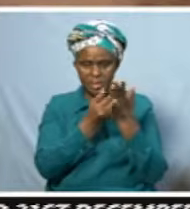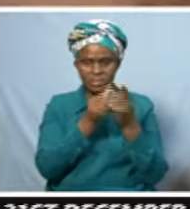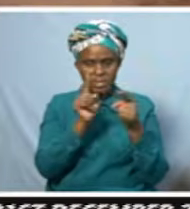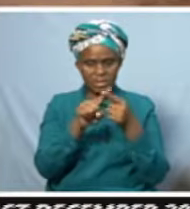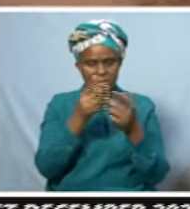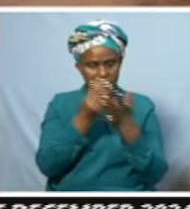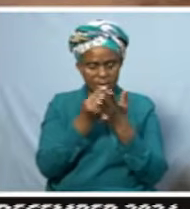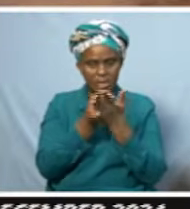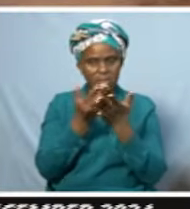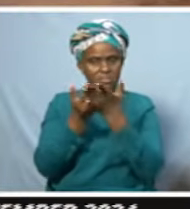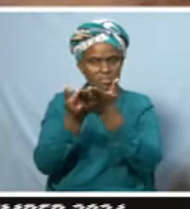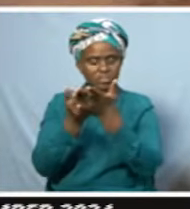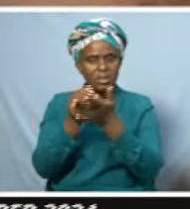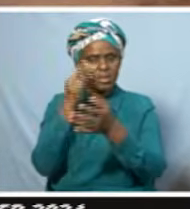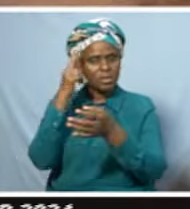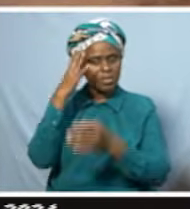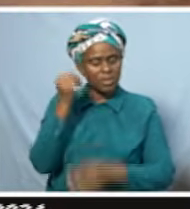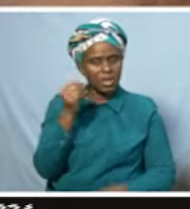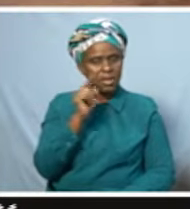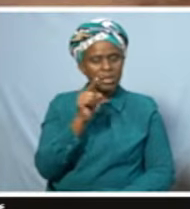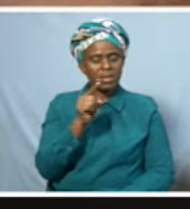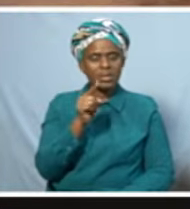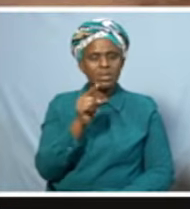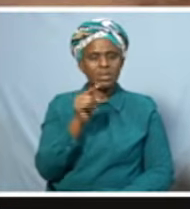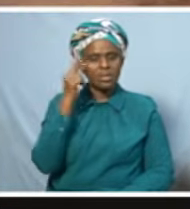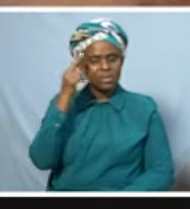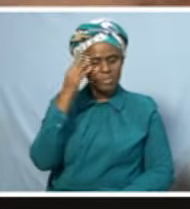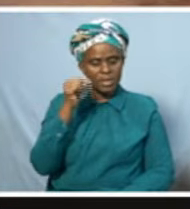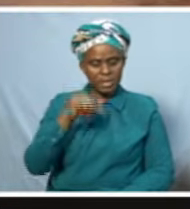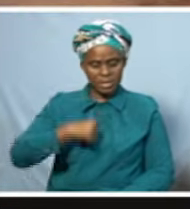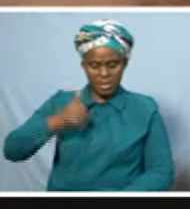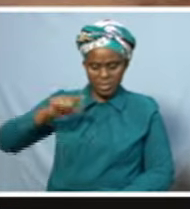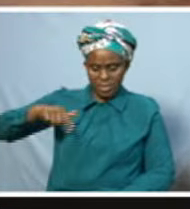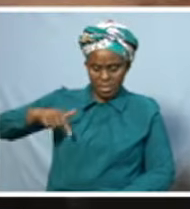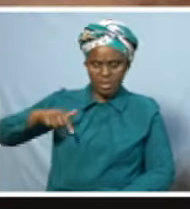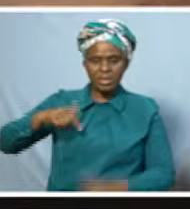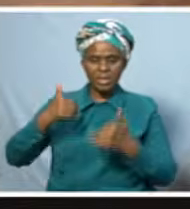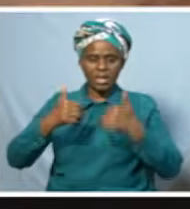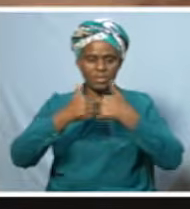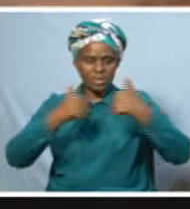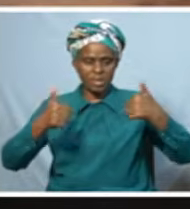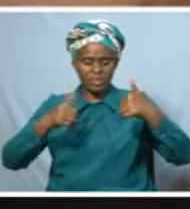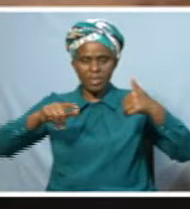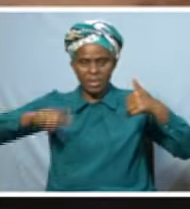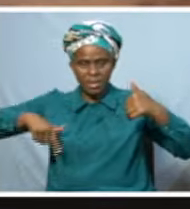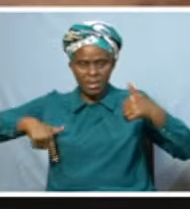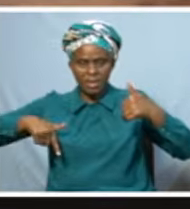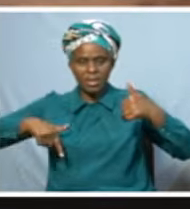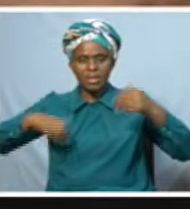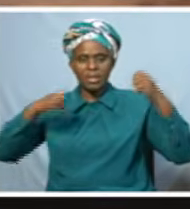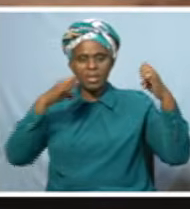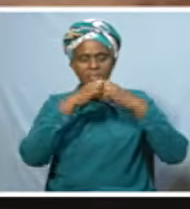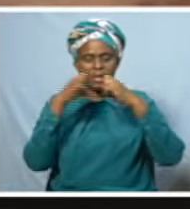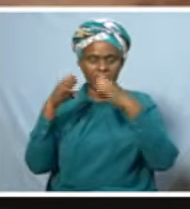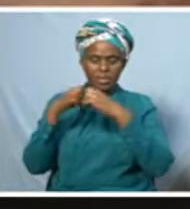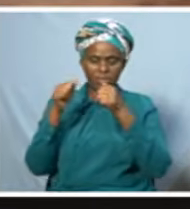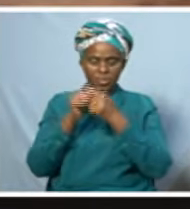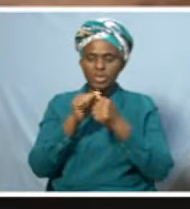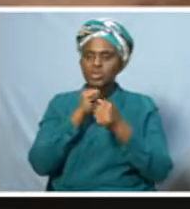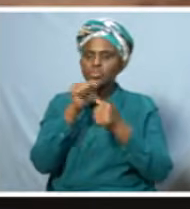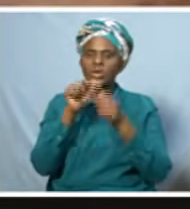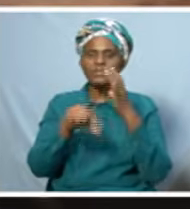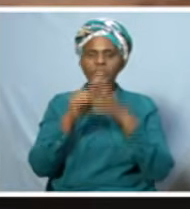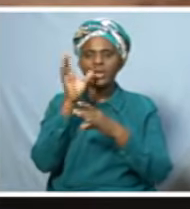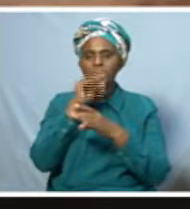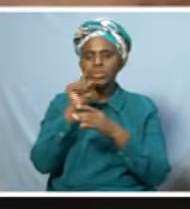for. Here is the money. The reason is we just delayed to. So separate delay banking and not